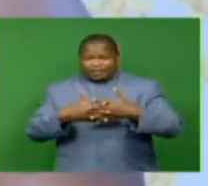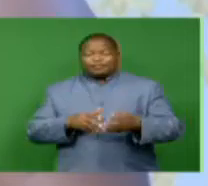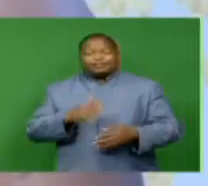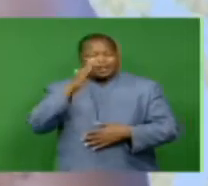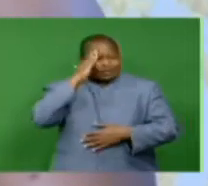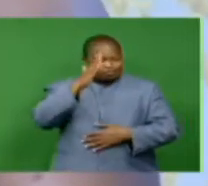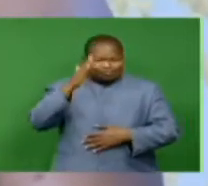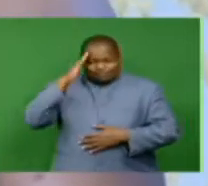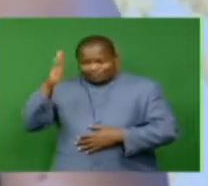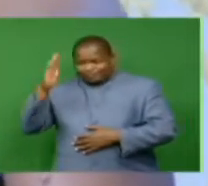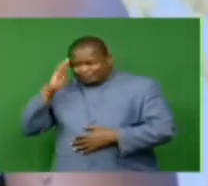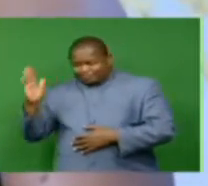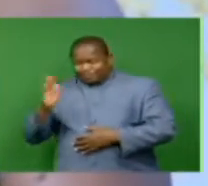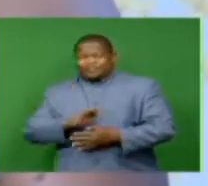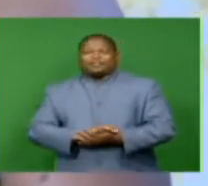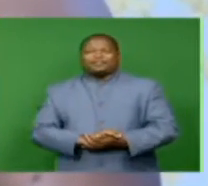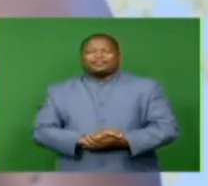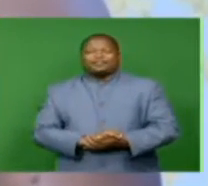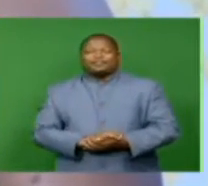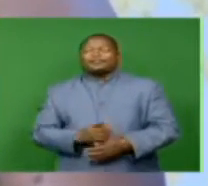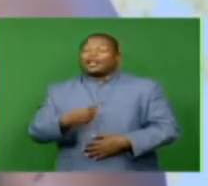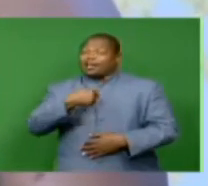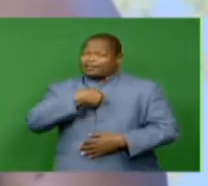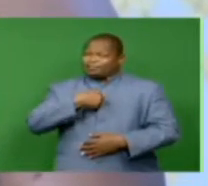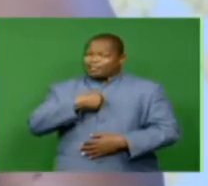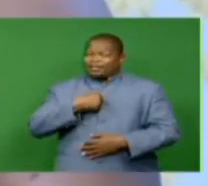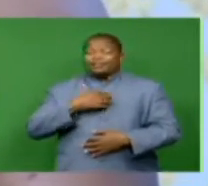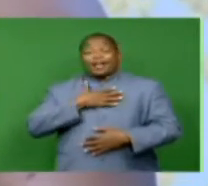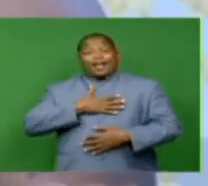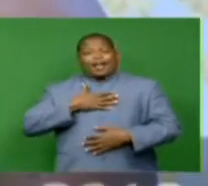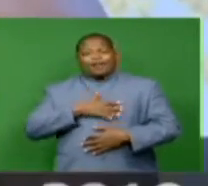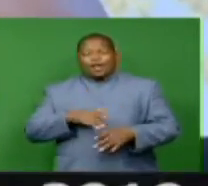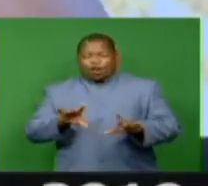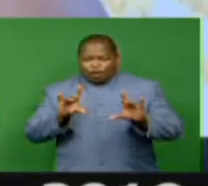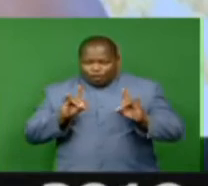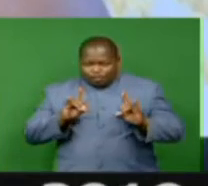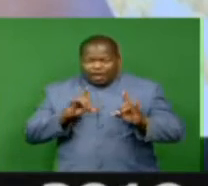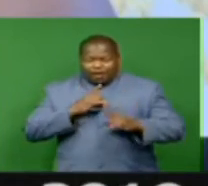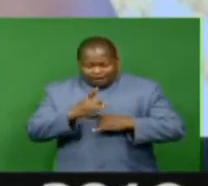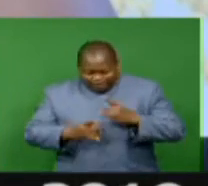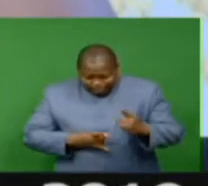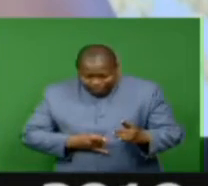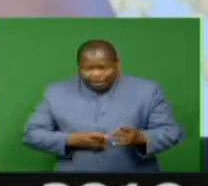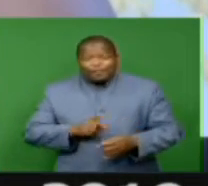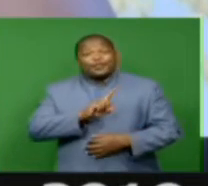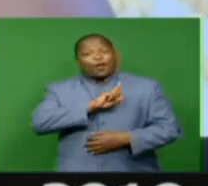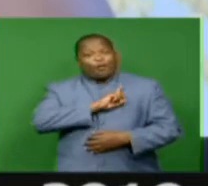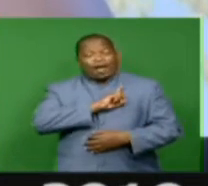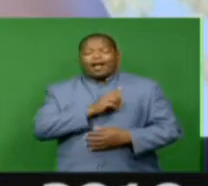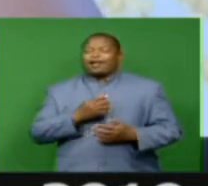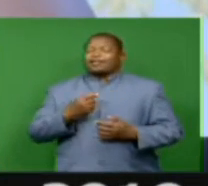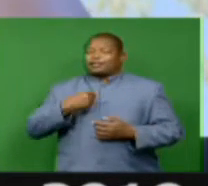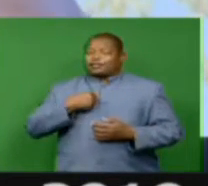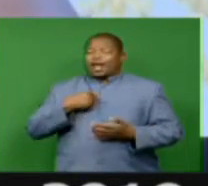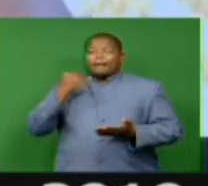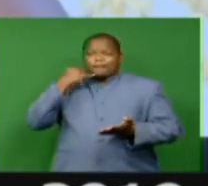I am honored and humbled to be offered this privilege of making a few remarks before